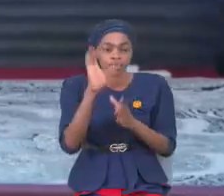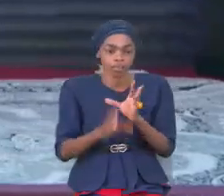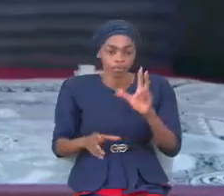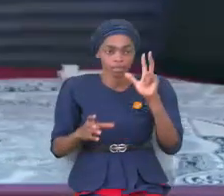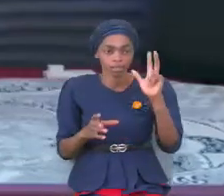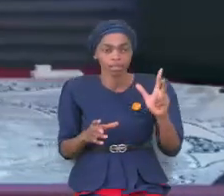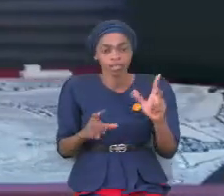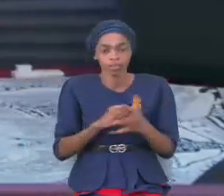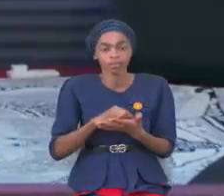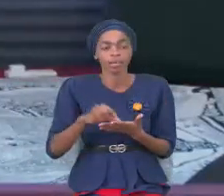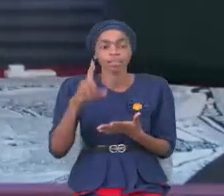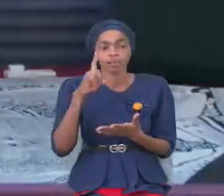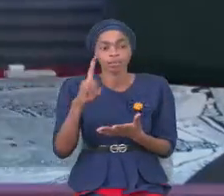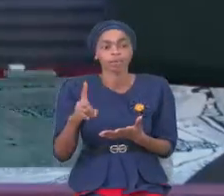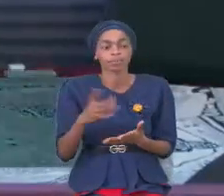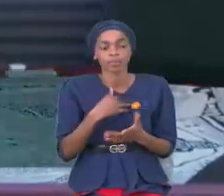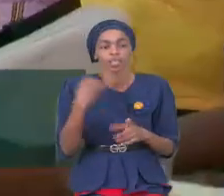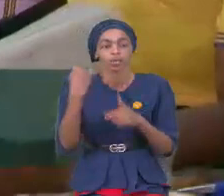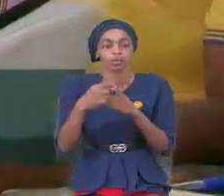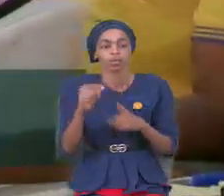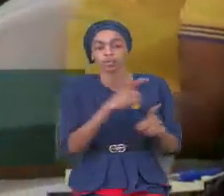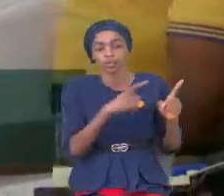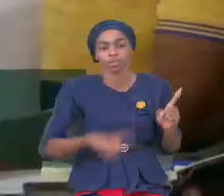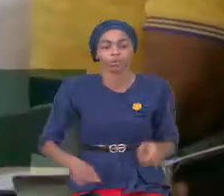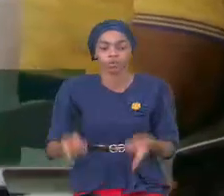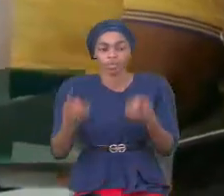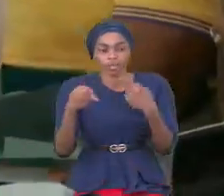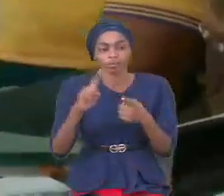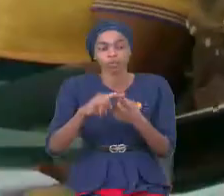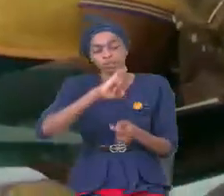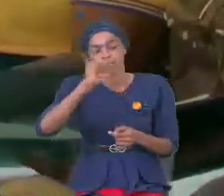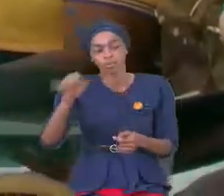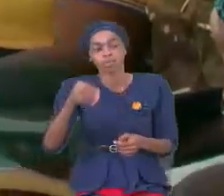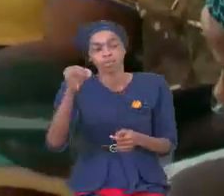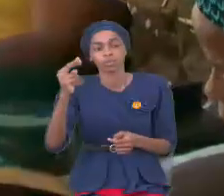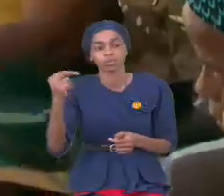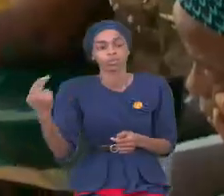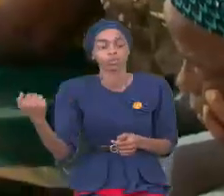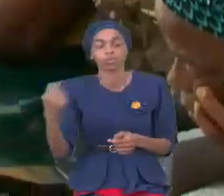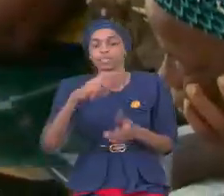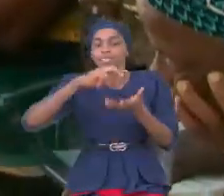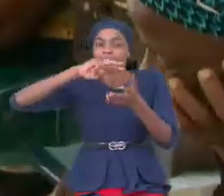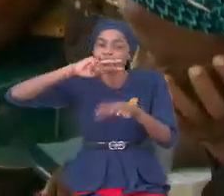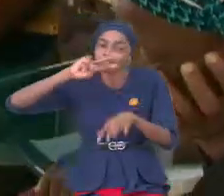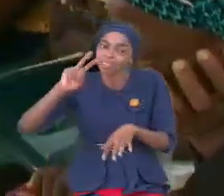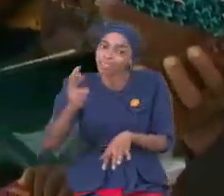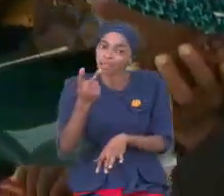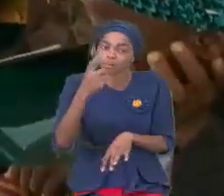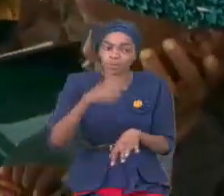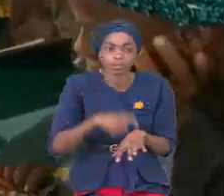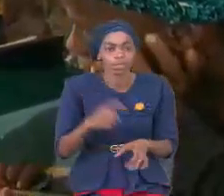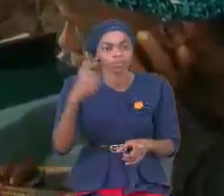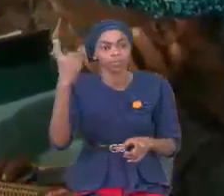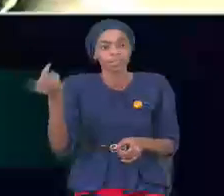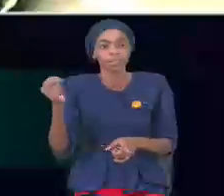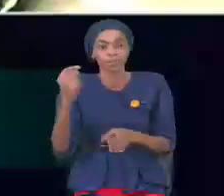Lord came unto Jonah the second time. The word of the Lord came unto Jonah